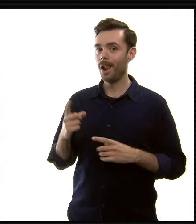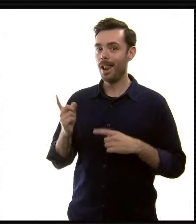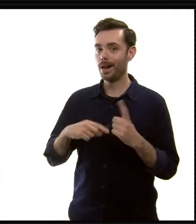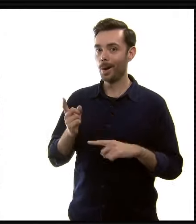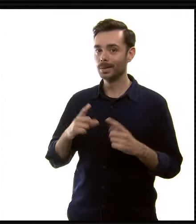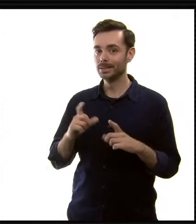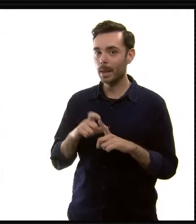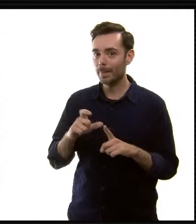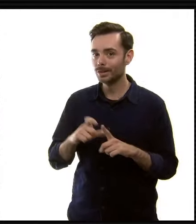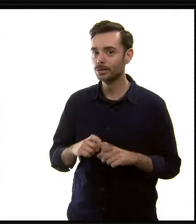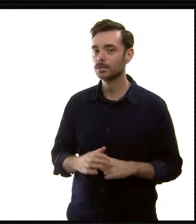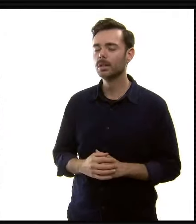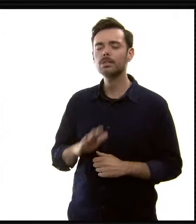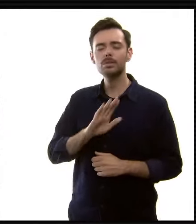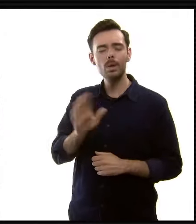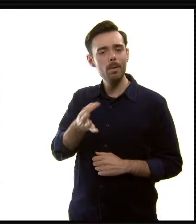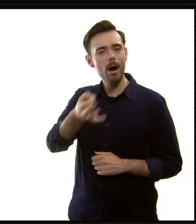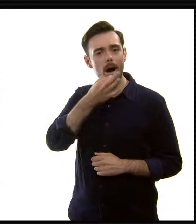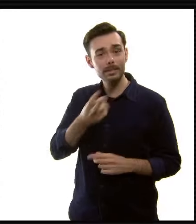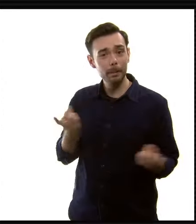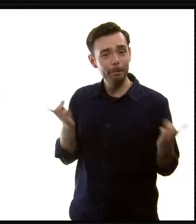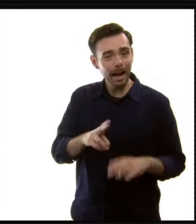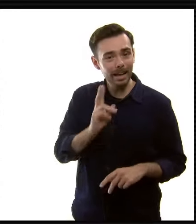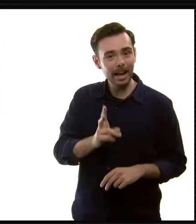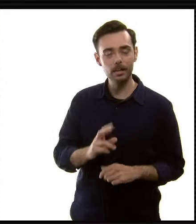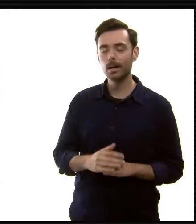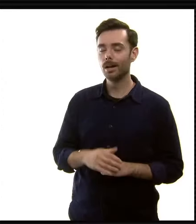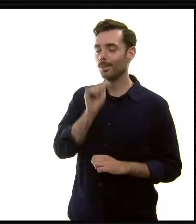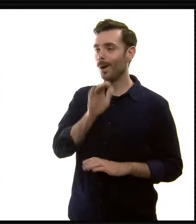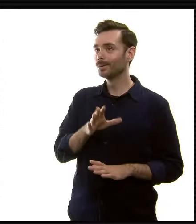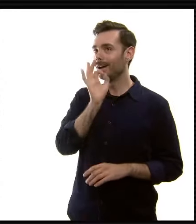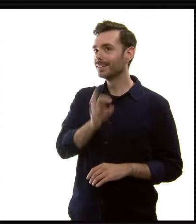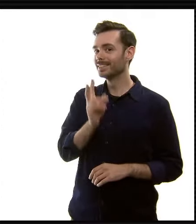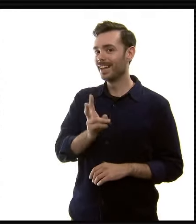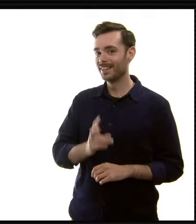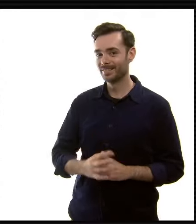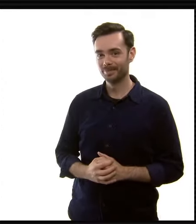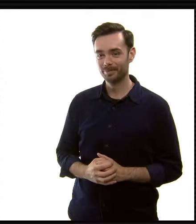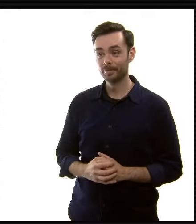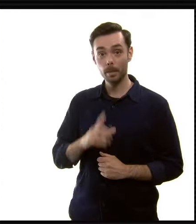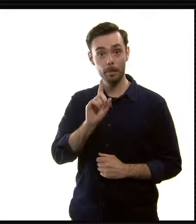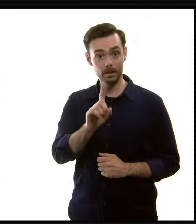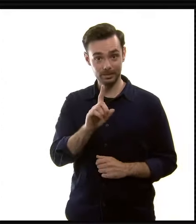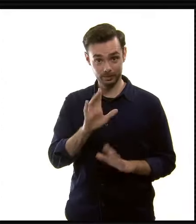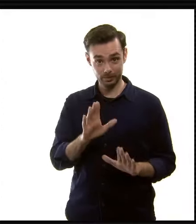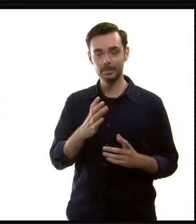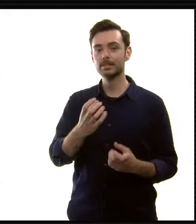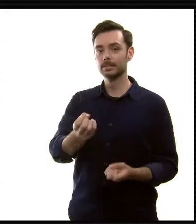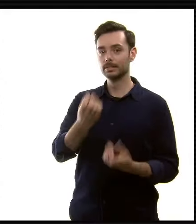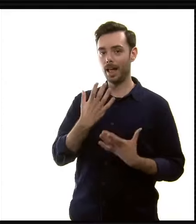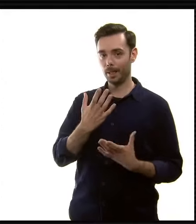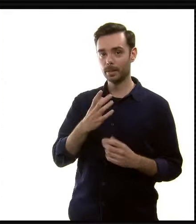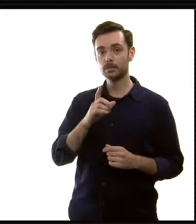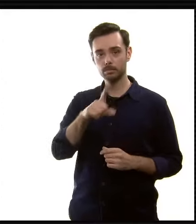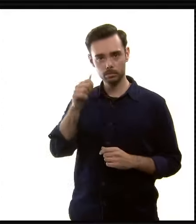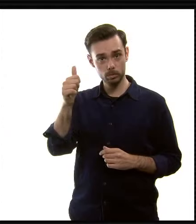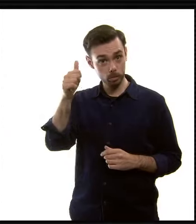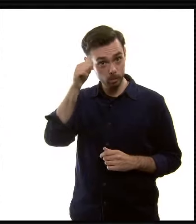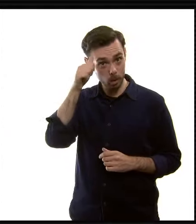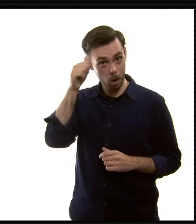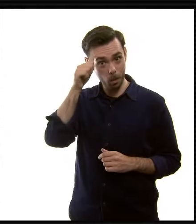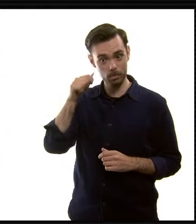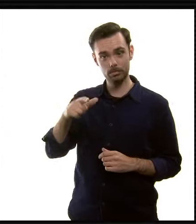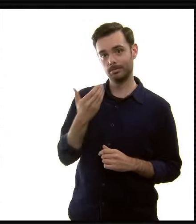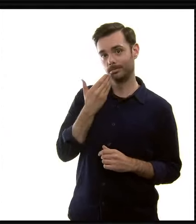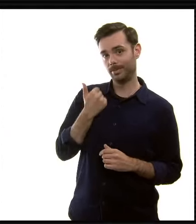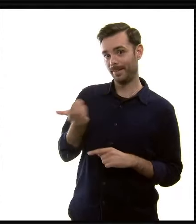coming back. I won't. Don't you worry. But speaking of sensational entertainment, tell me this. Are you aware of the recent